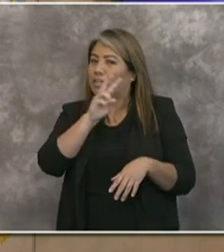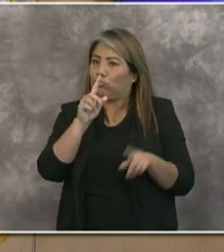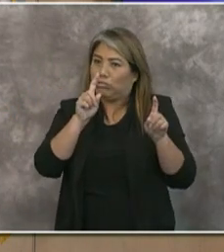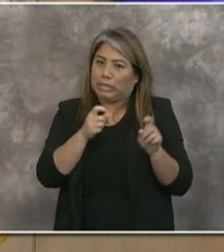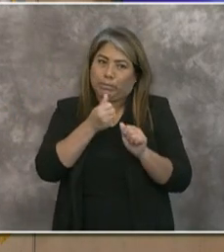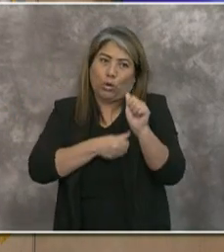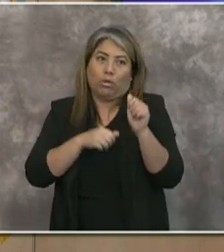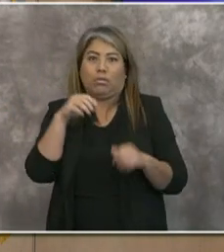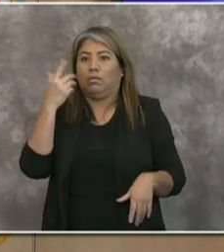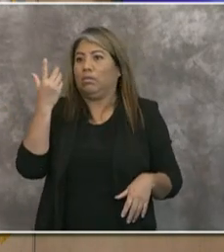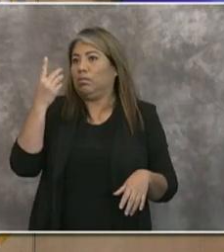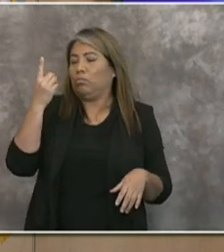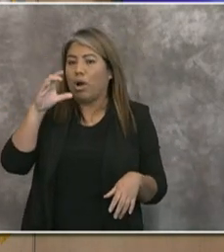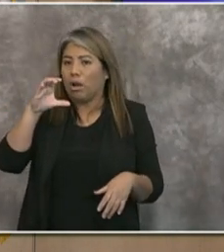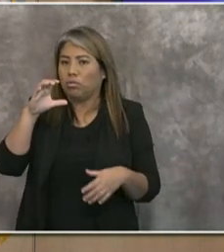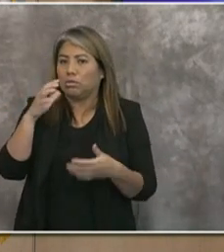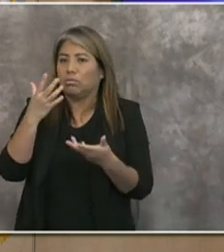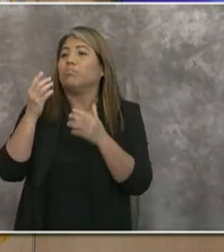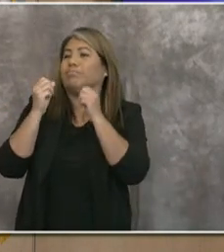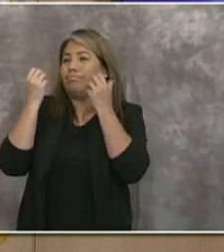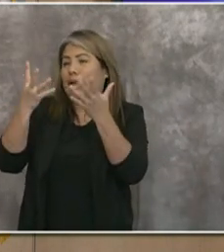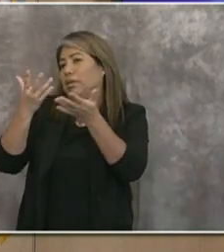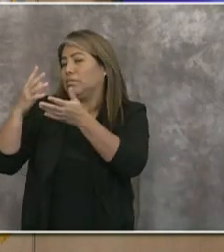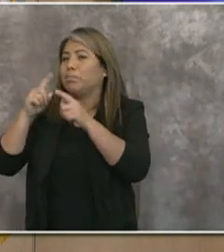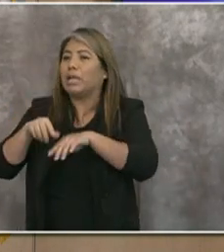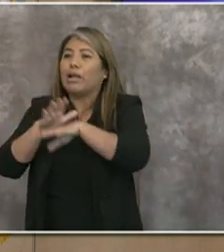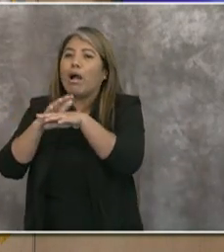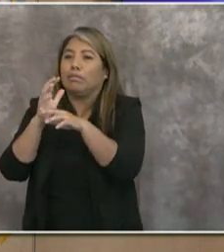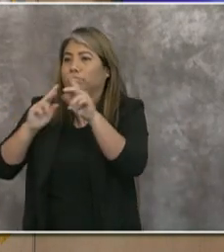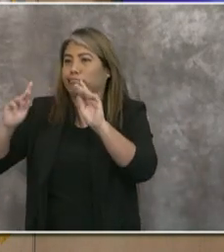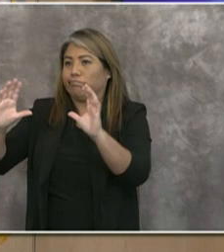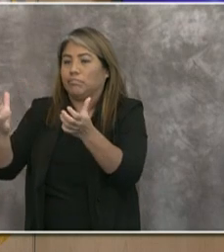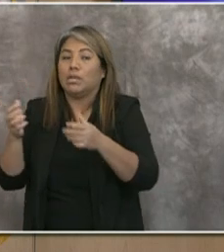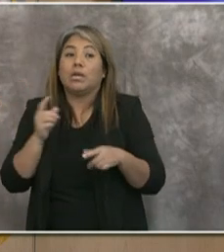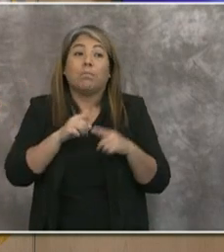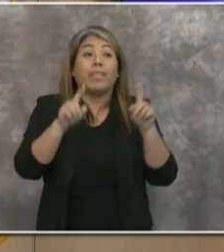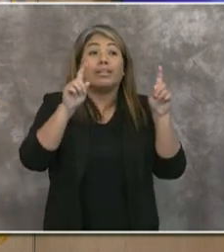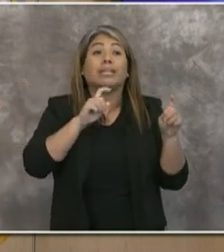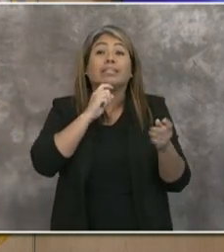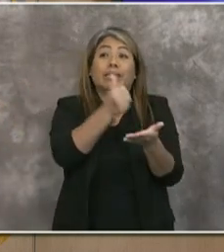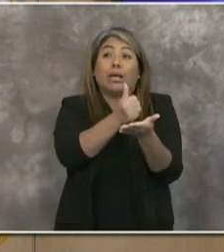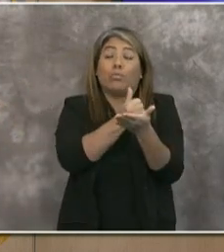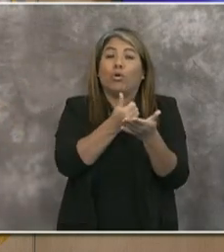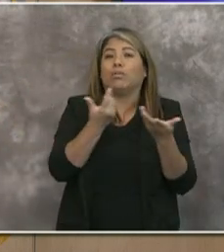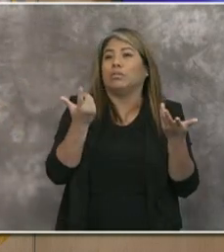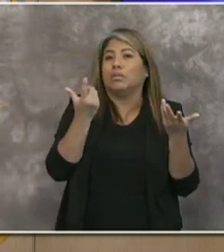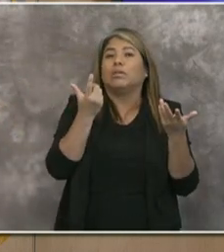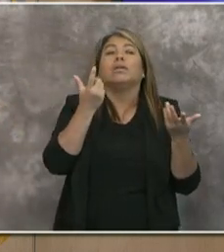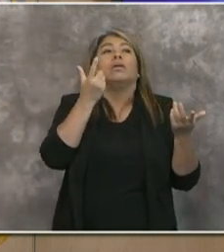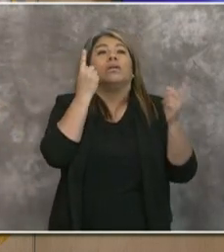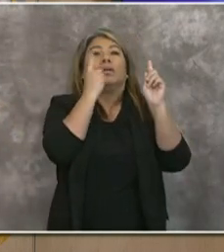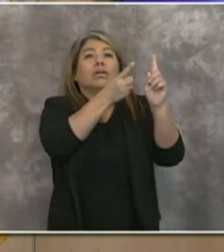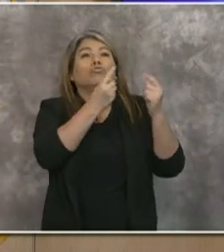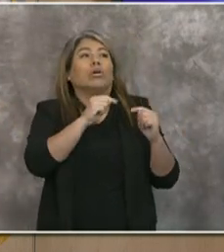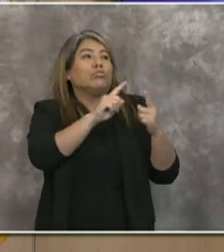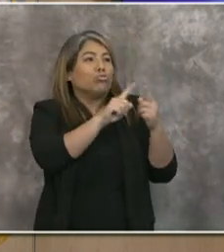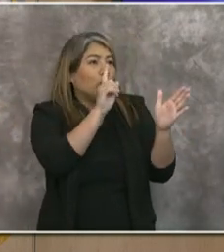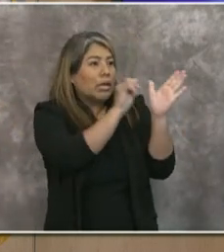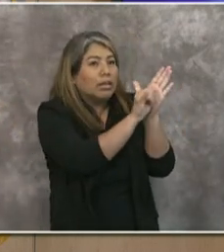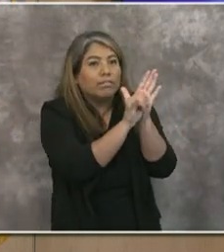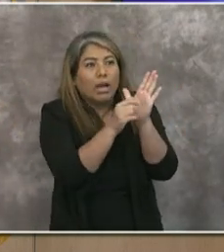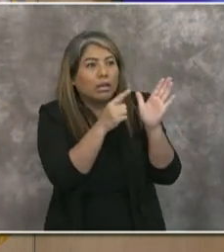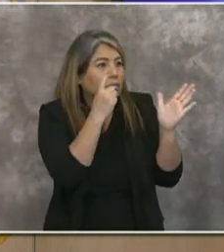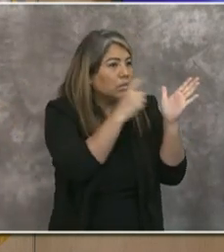to get that and then continue to grow beyond that to get to a higher number. The testing is helpful in terms of the ability to rapidly identify anyone